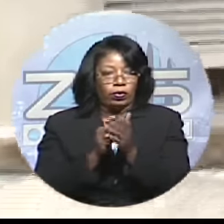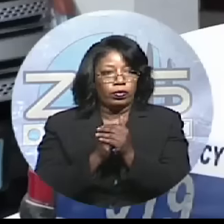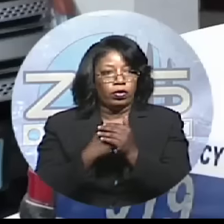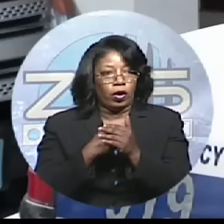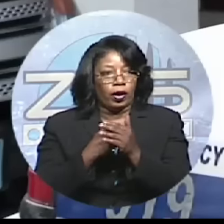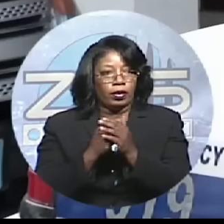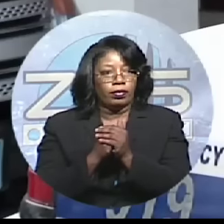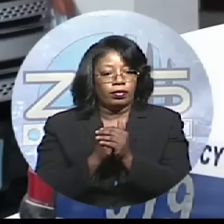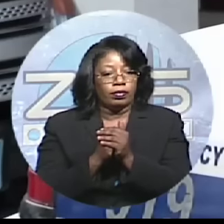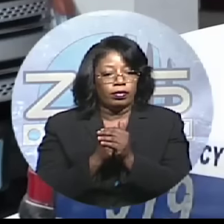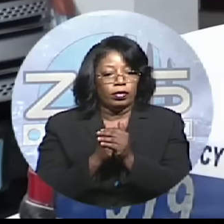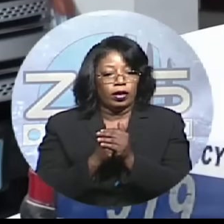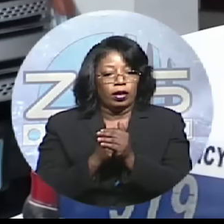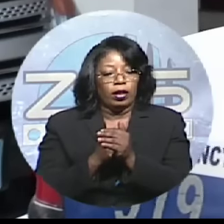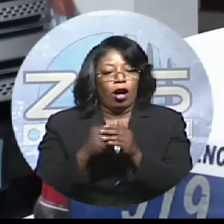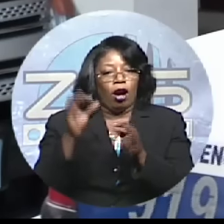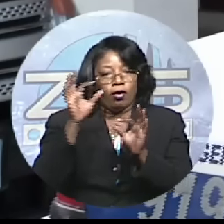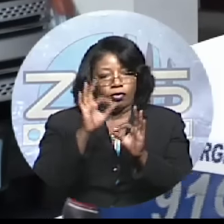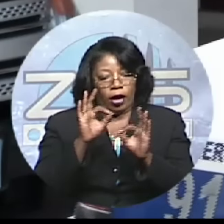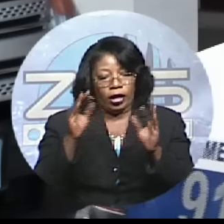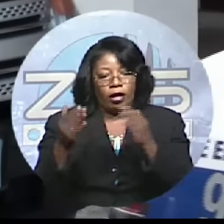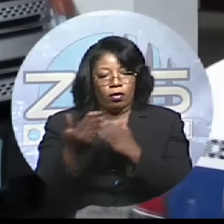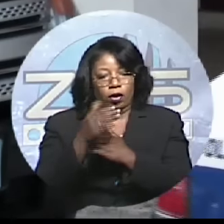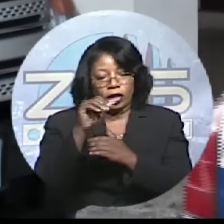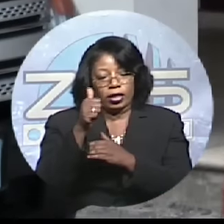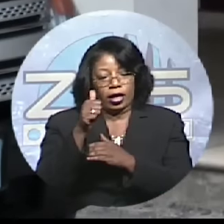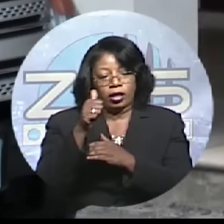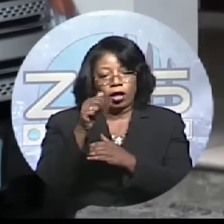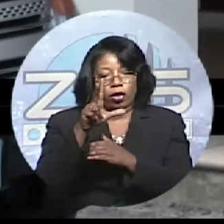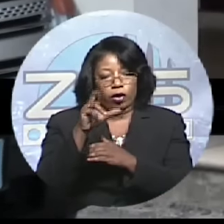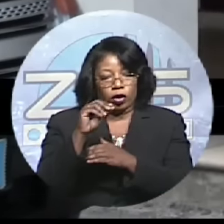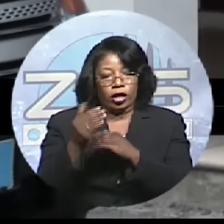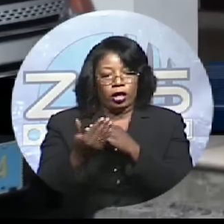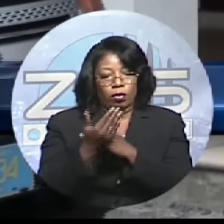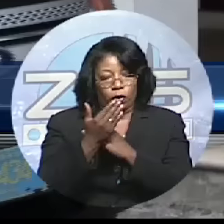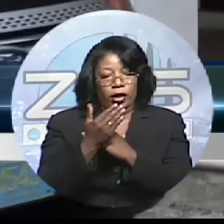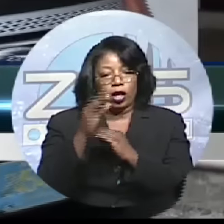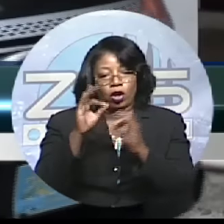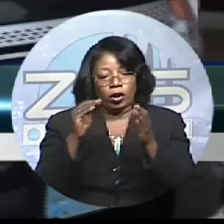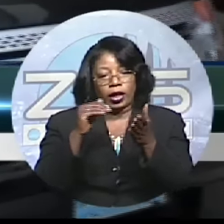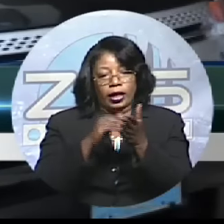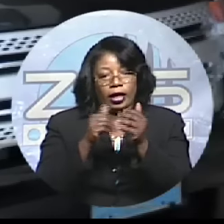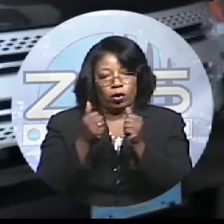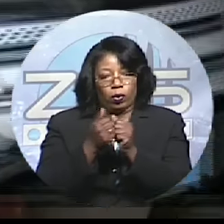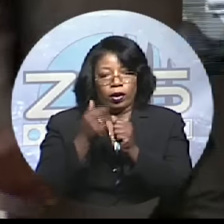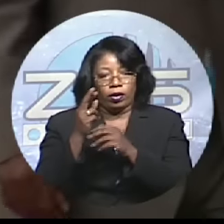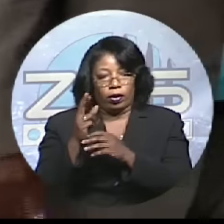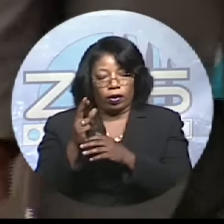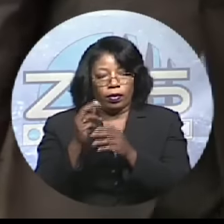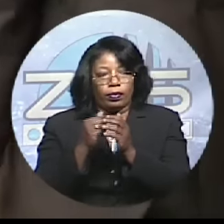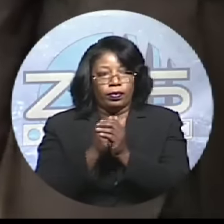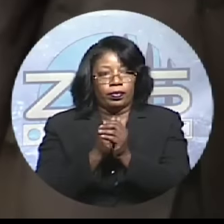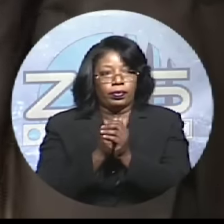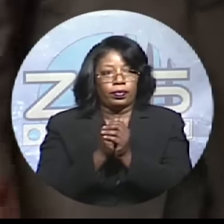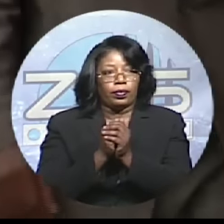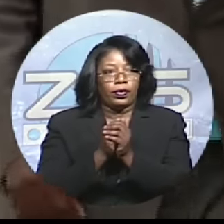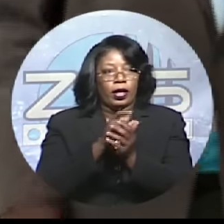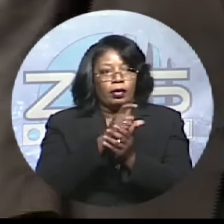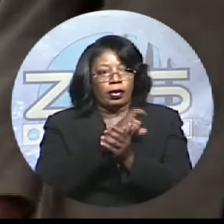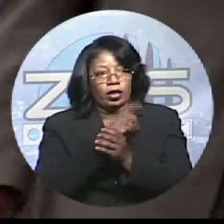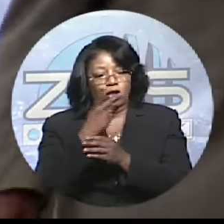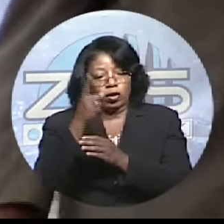the case has been adjourned to Friday morning at 10:30 a.m. LaDawn Davis, ZNS Network News. Police arraigned